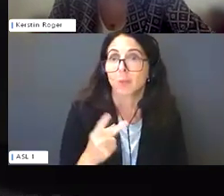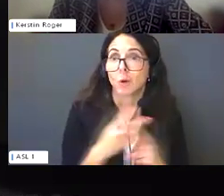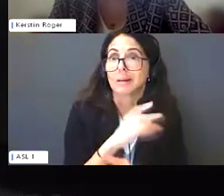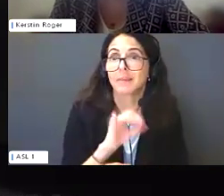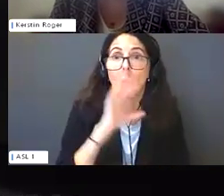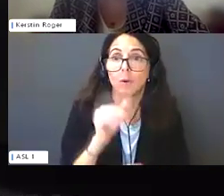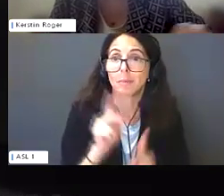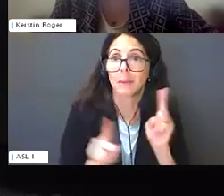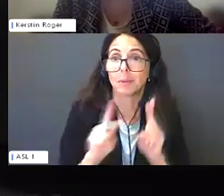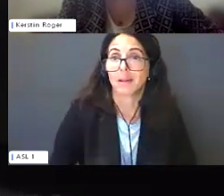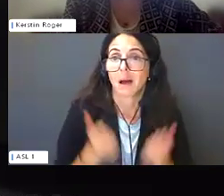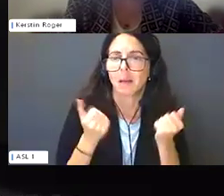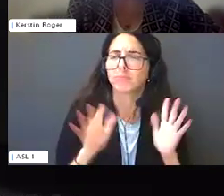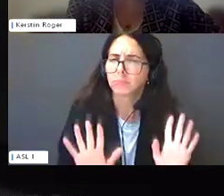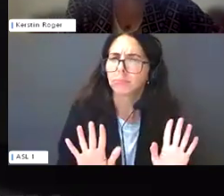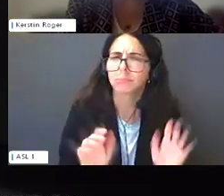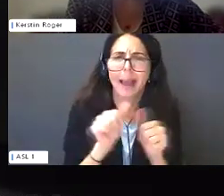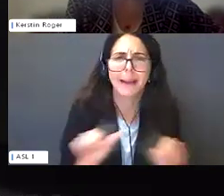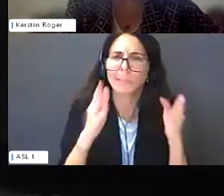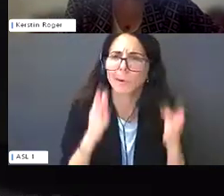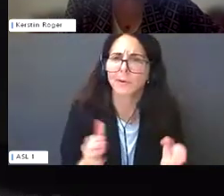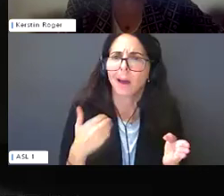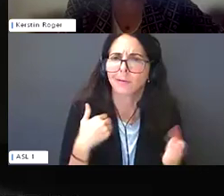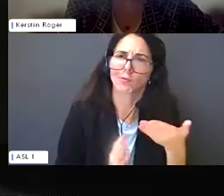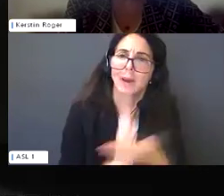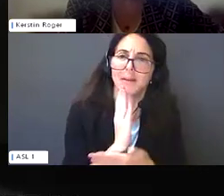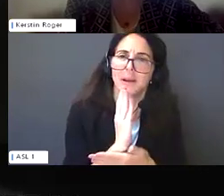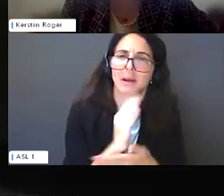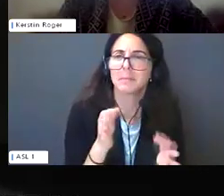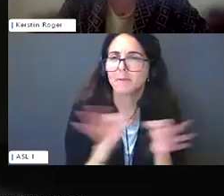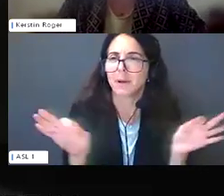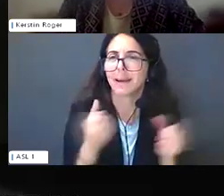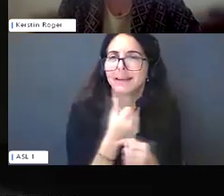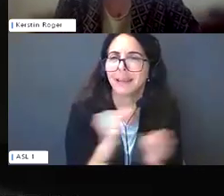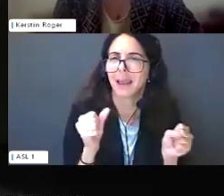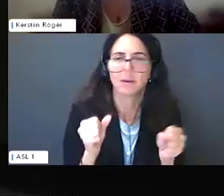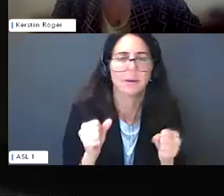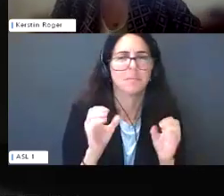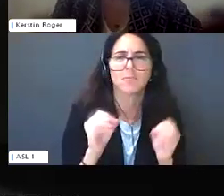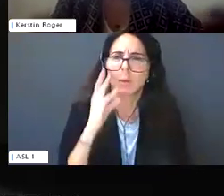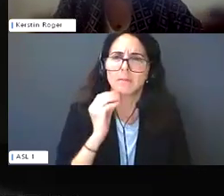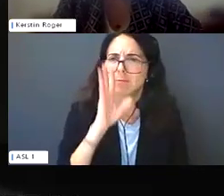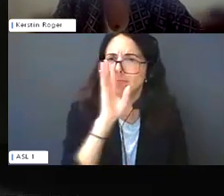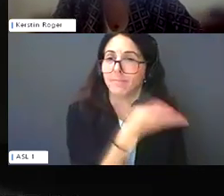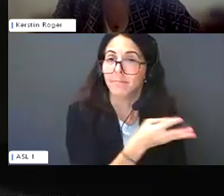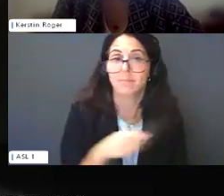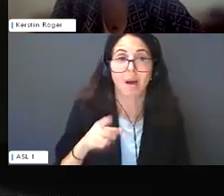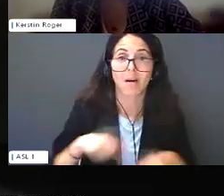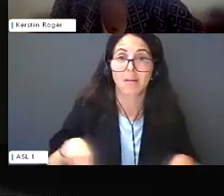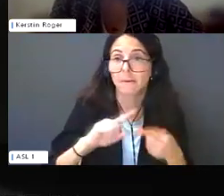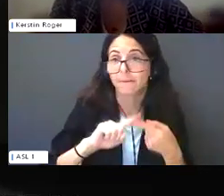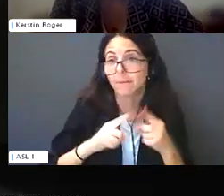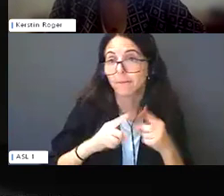safe and free from abuse or neglect. As friends, family, neighbors, and